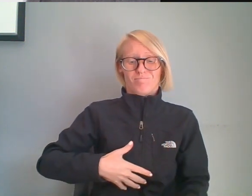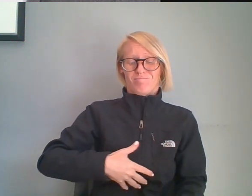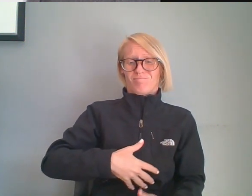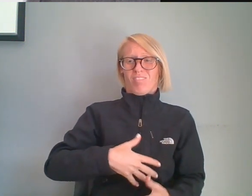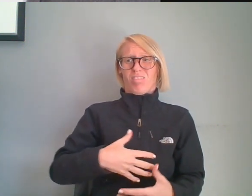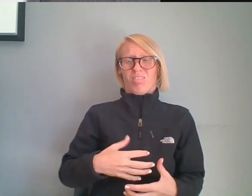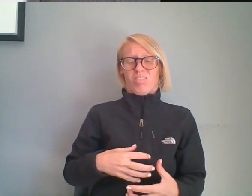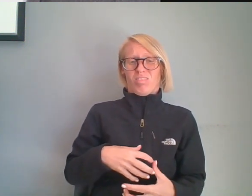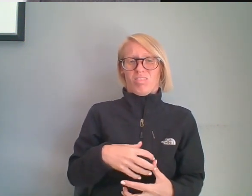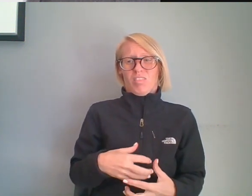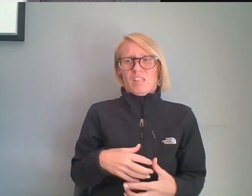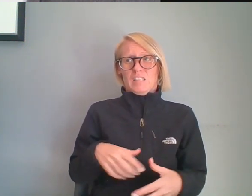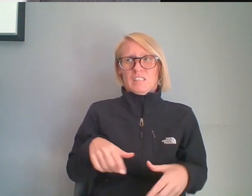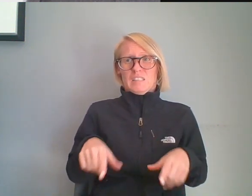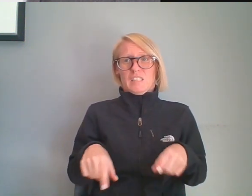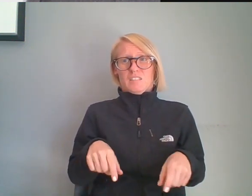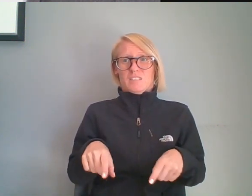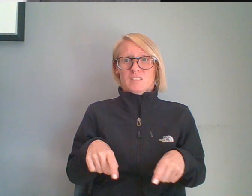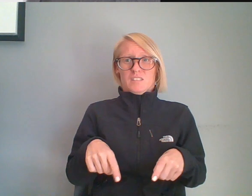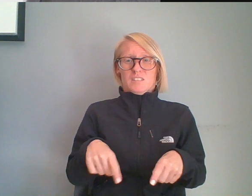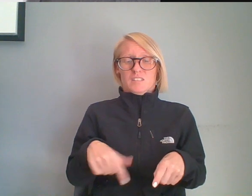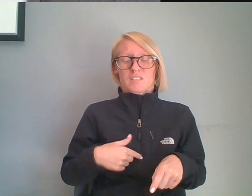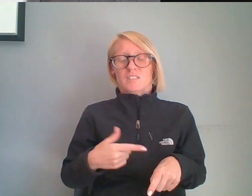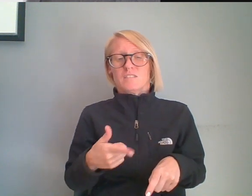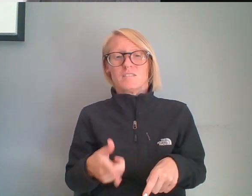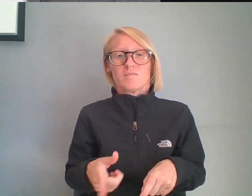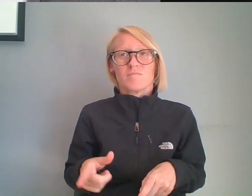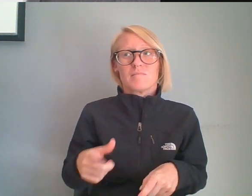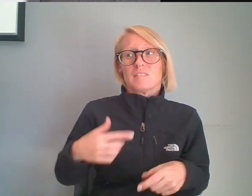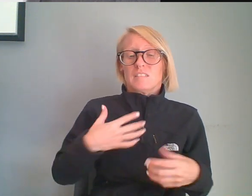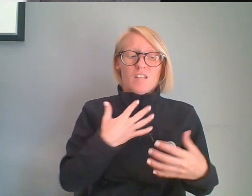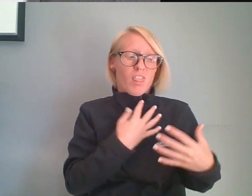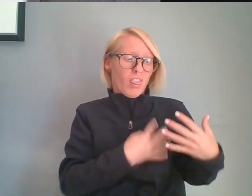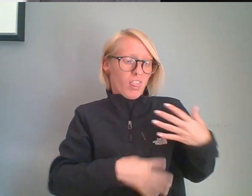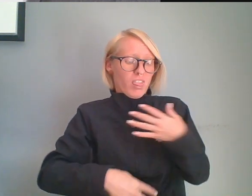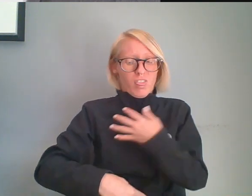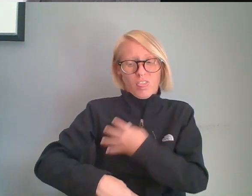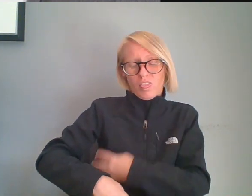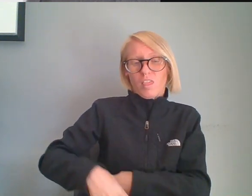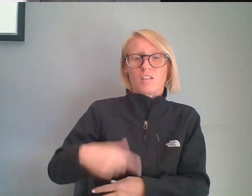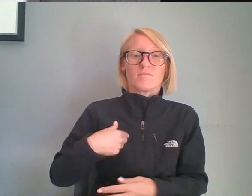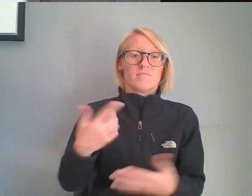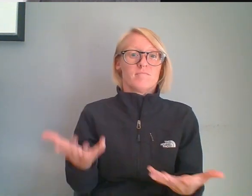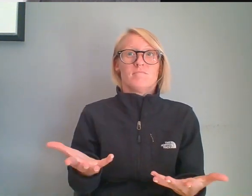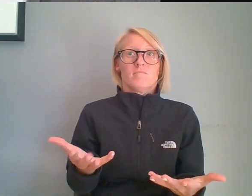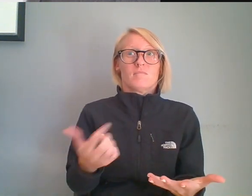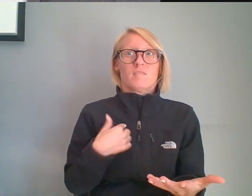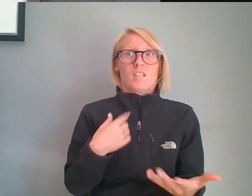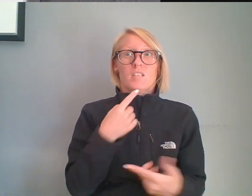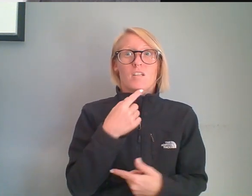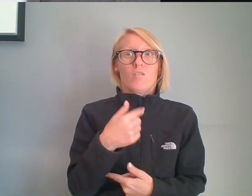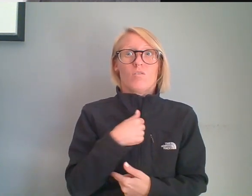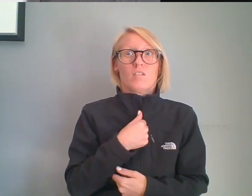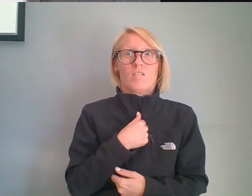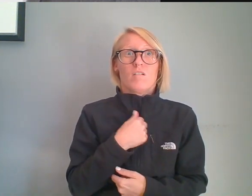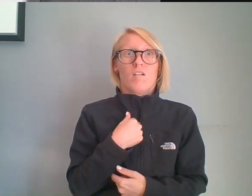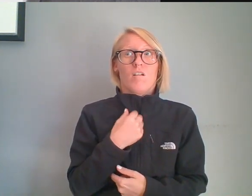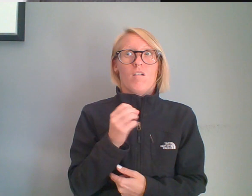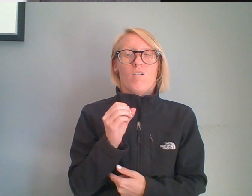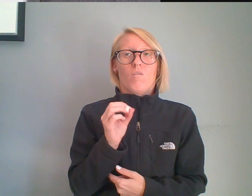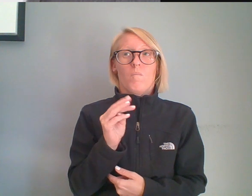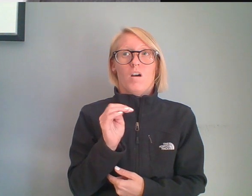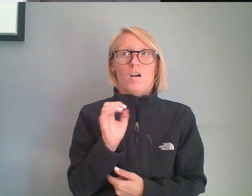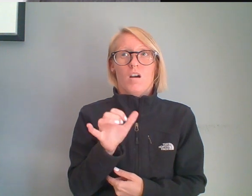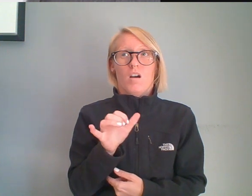little gurgly, maybe your legs begin to shake, maybe you begin to perspire. And then we start to say to ourselves, oh my goodness, I'm